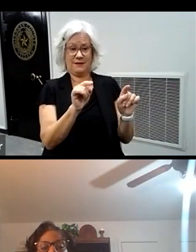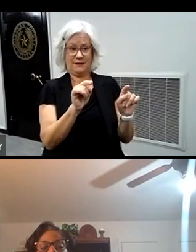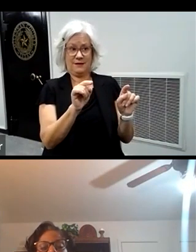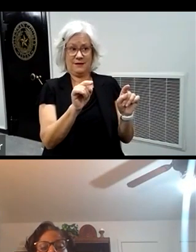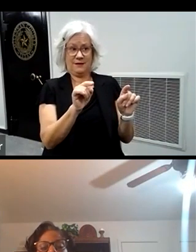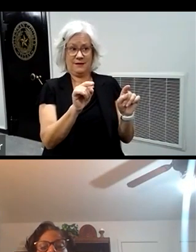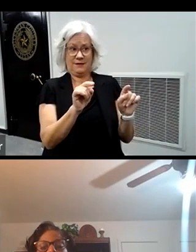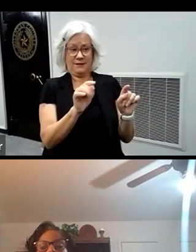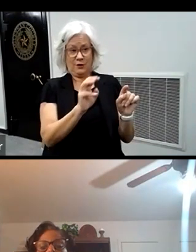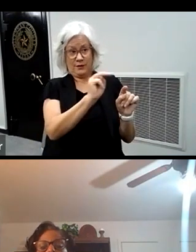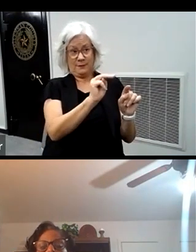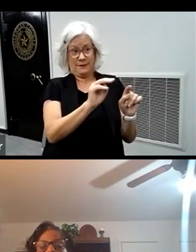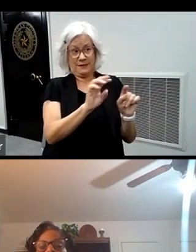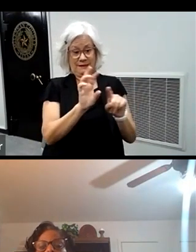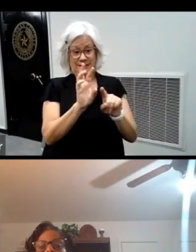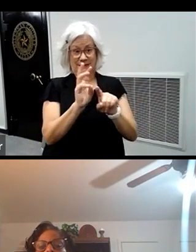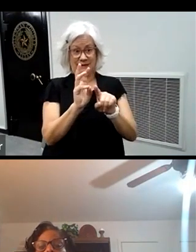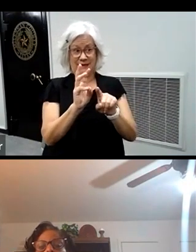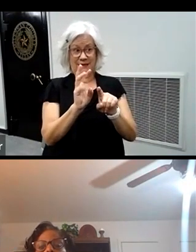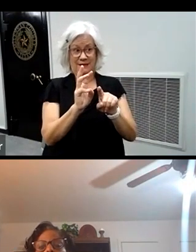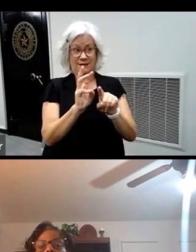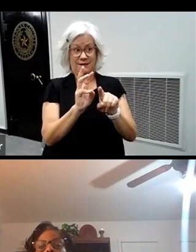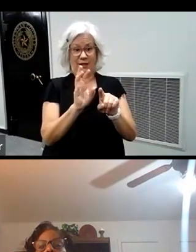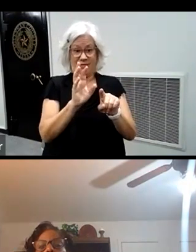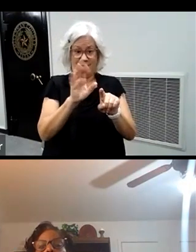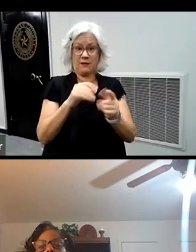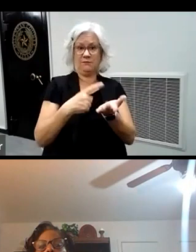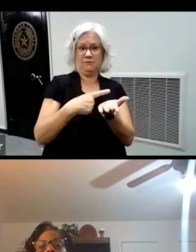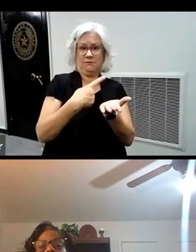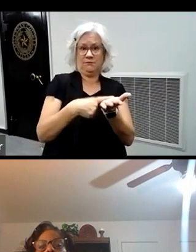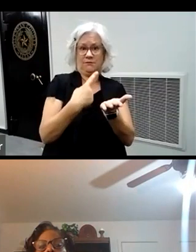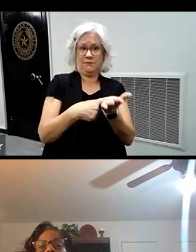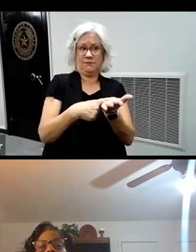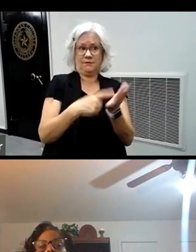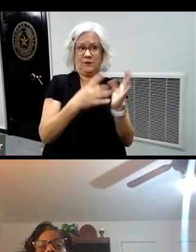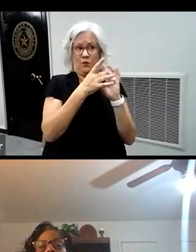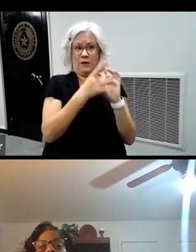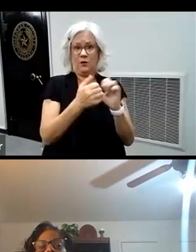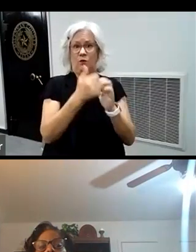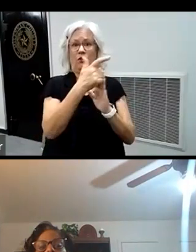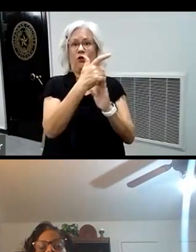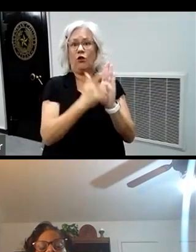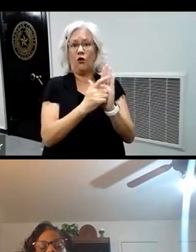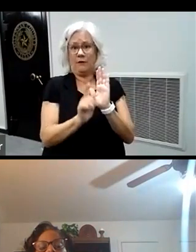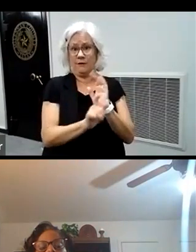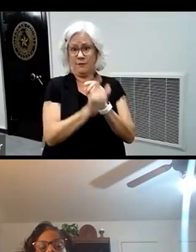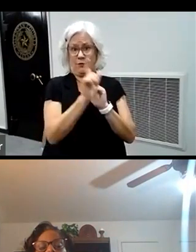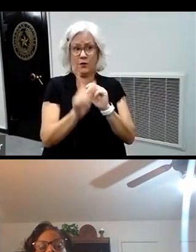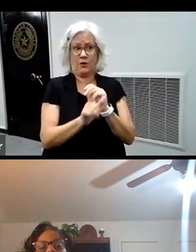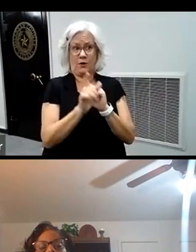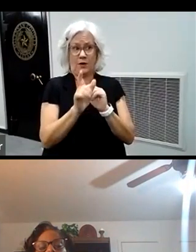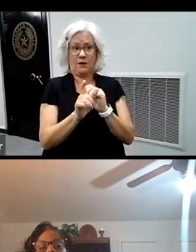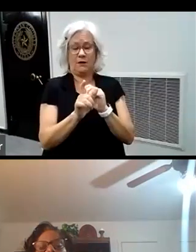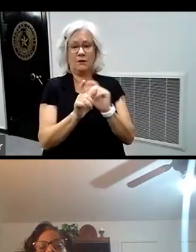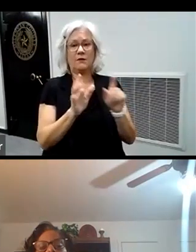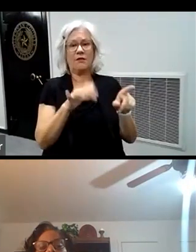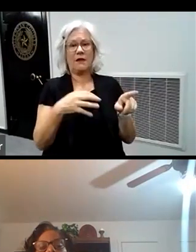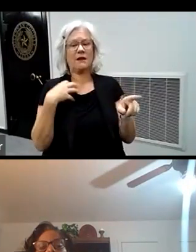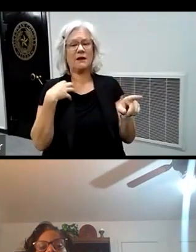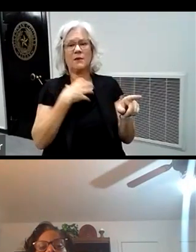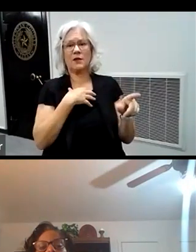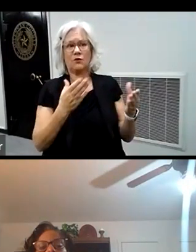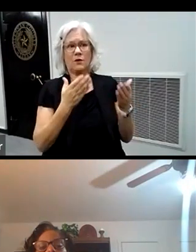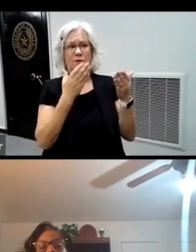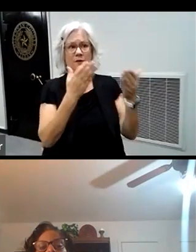under M6 is discussion or action regarding the Law Library Committee